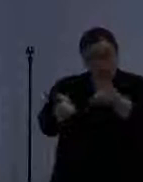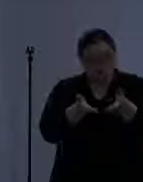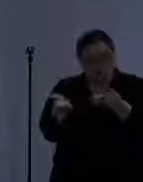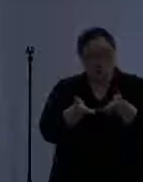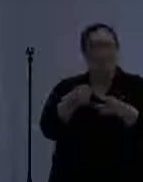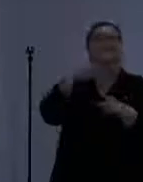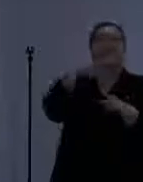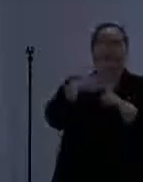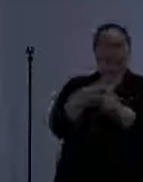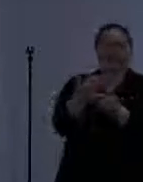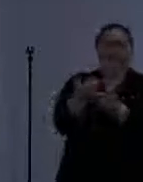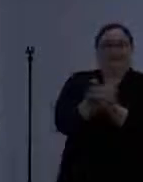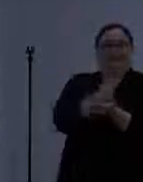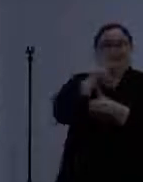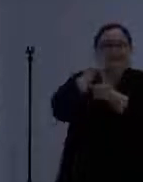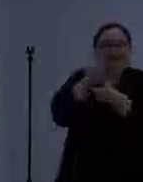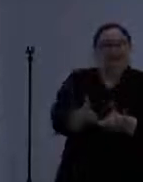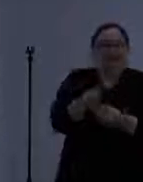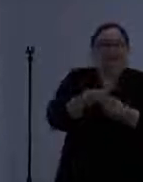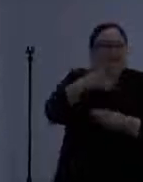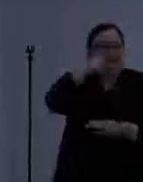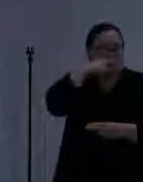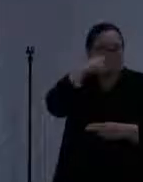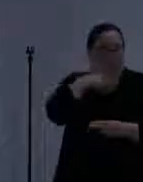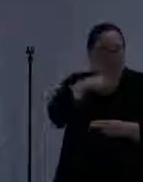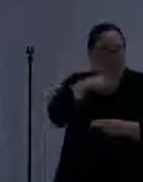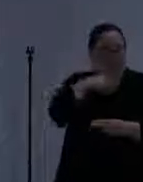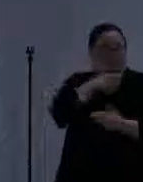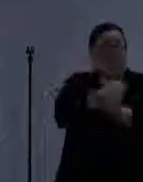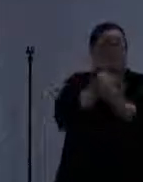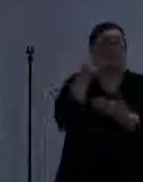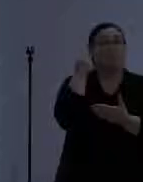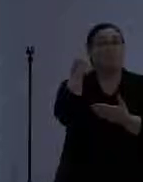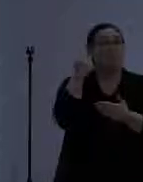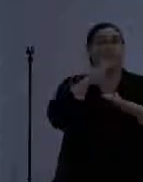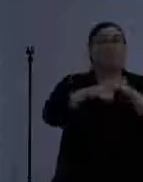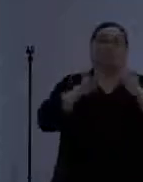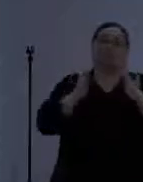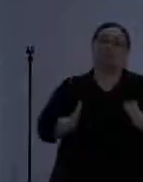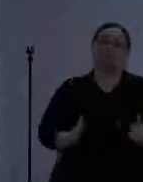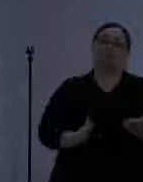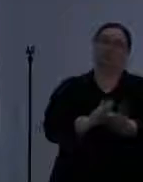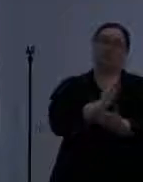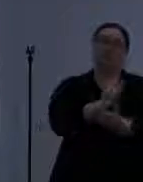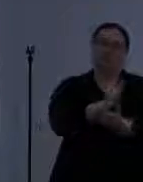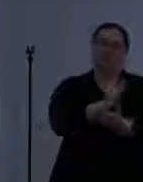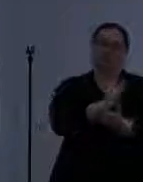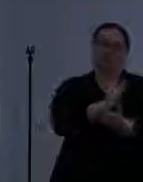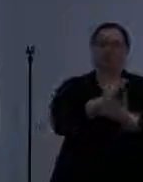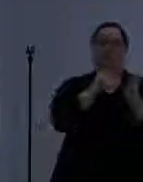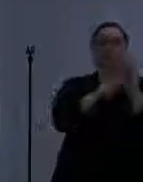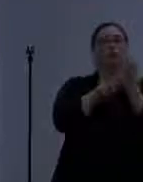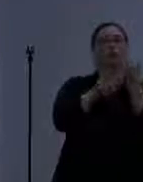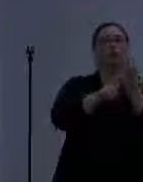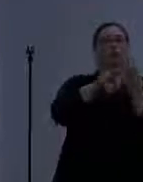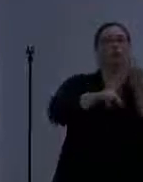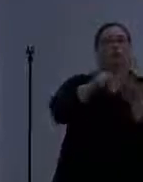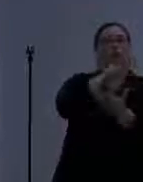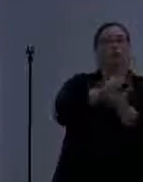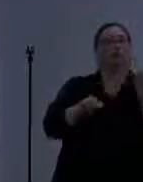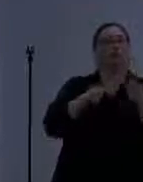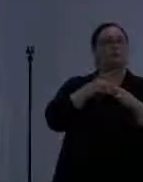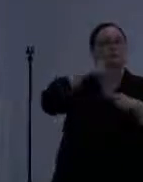principles, the first being that it's about human rights. So the United Nations Convention on the Rights of People